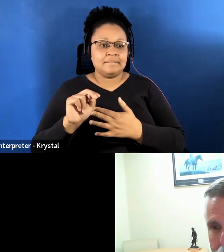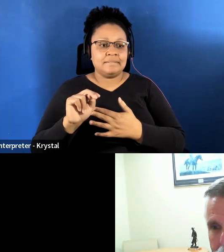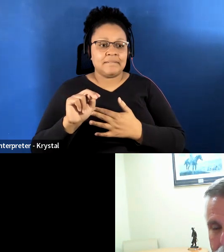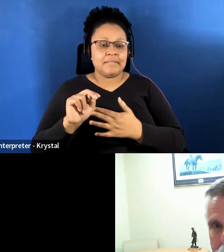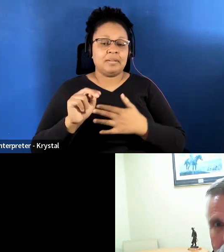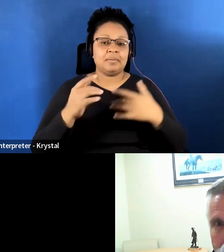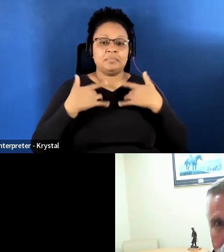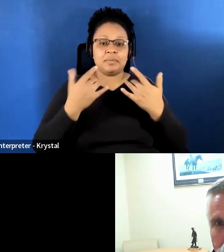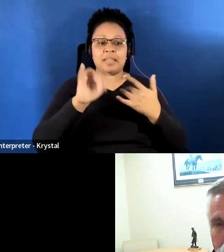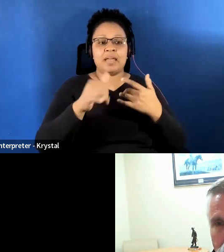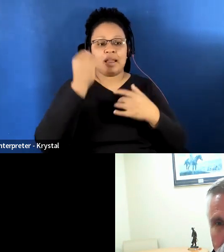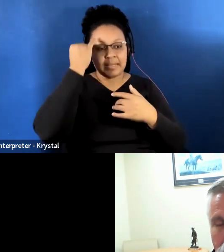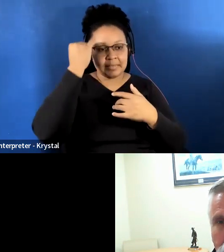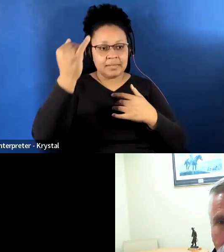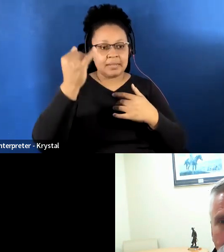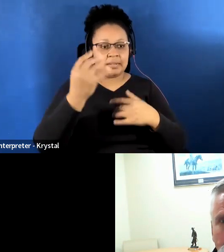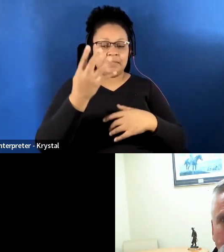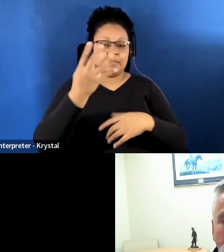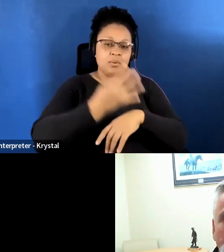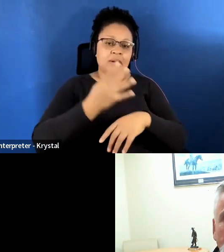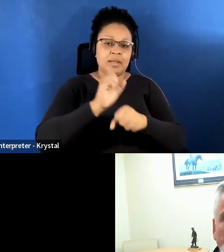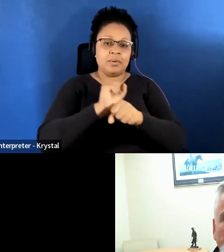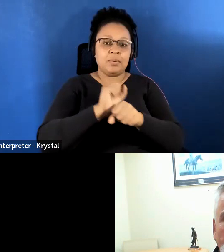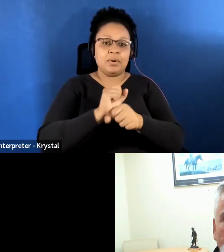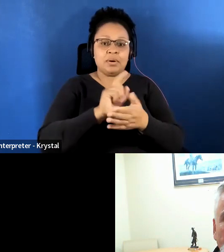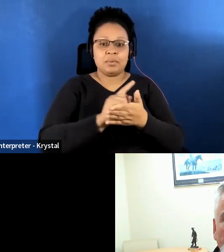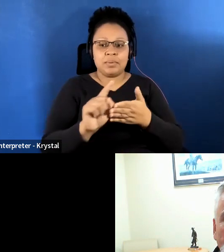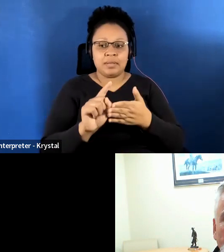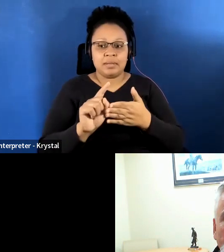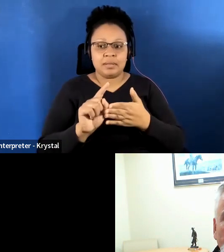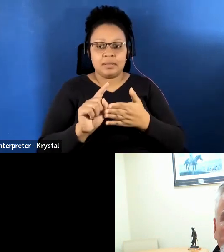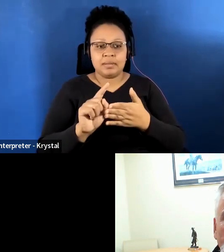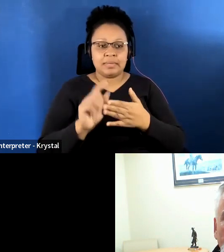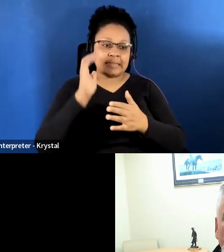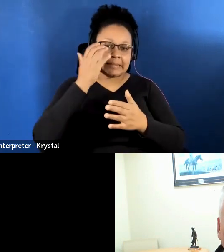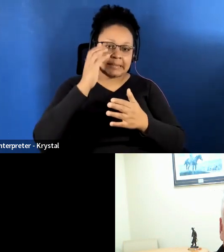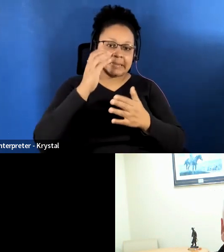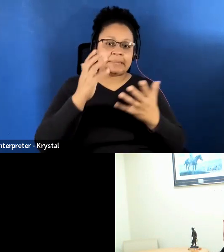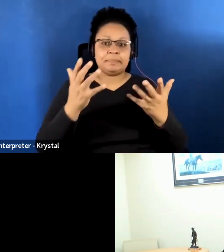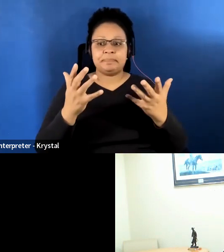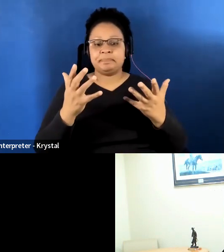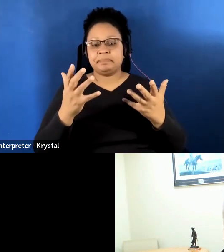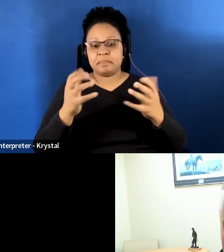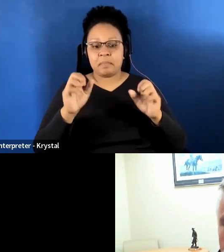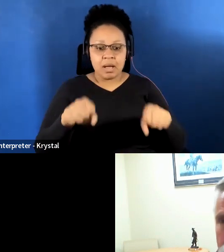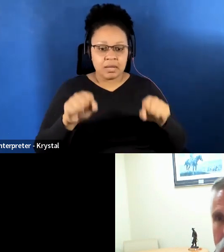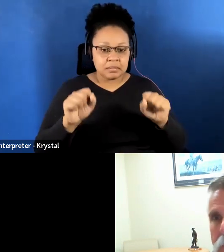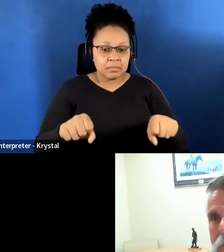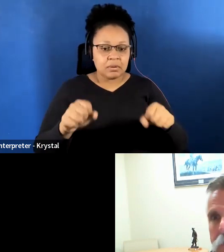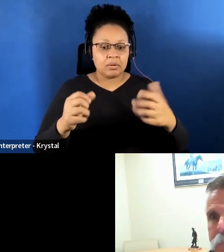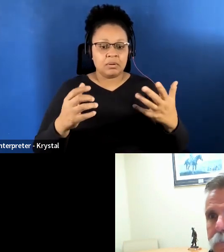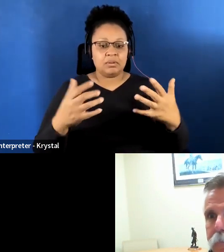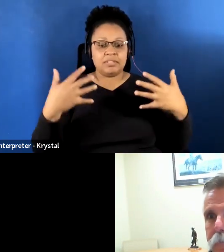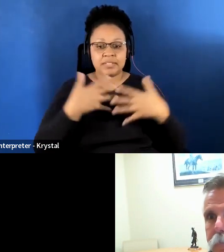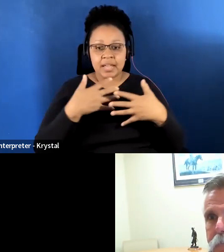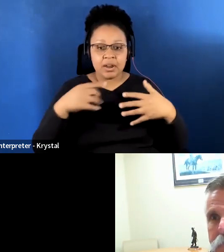What about that idea? Does a 4-day work week seem feasible? Does it kind of scare you?